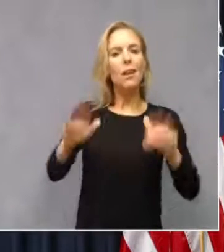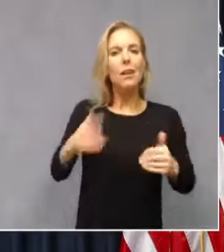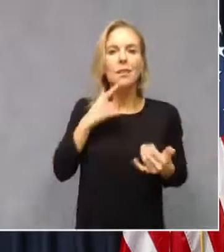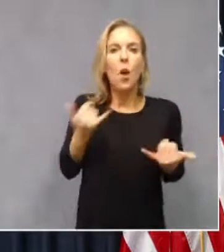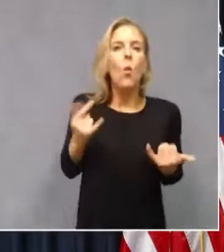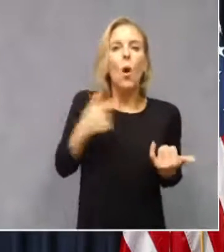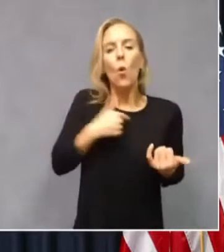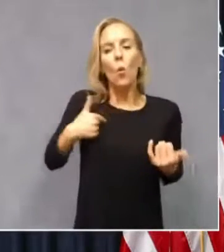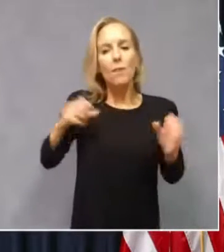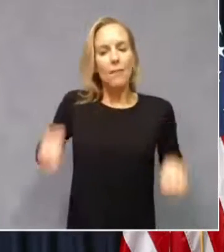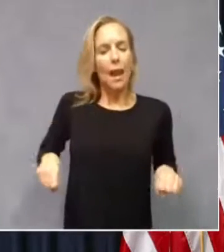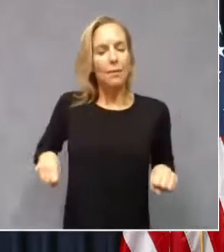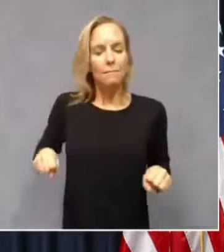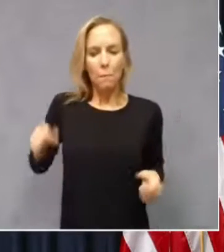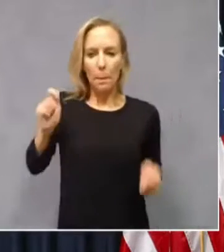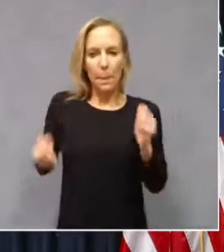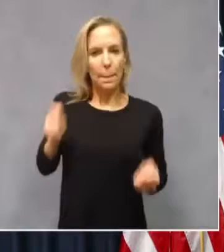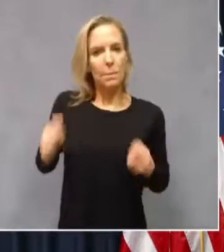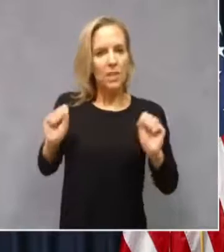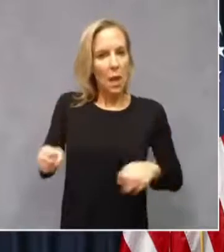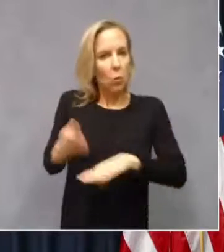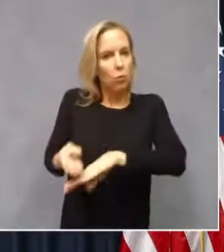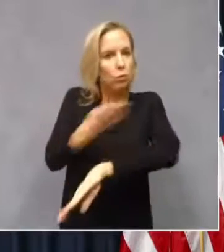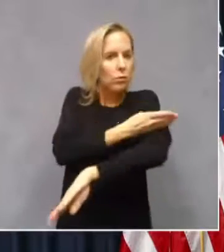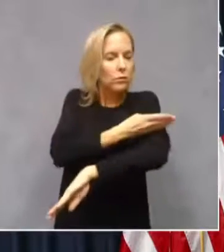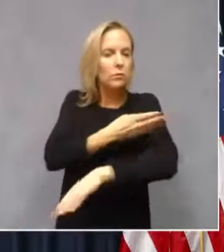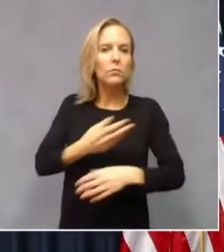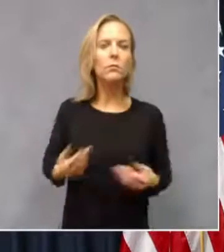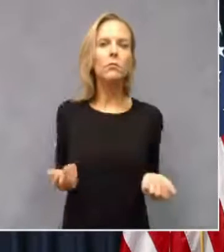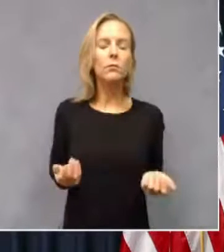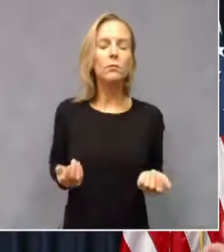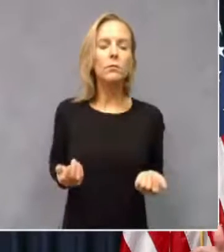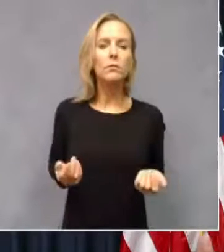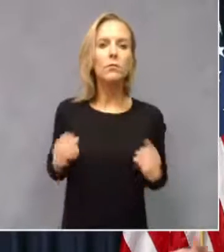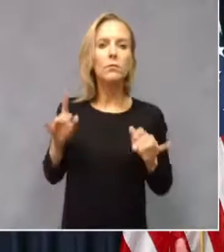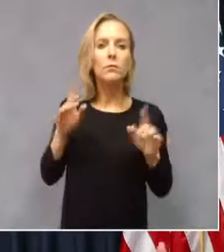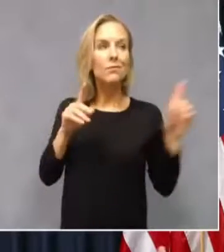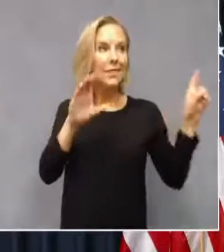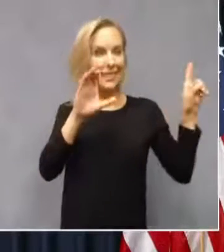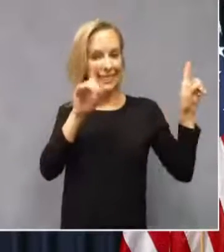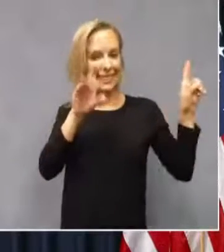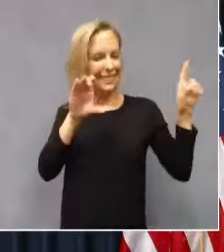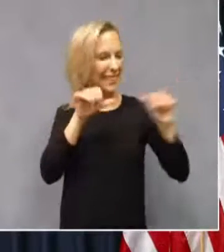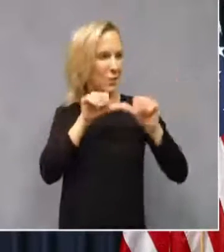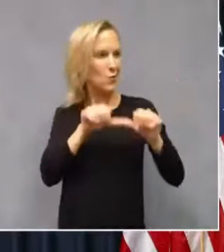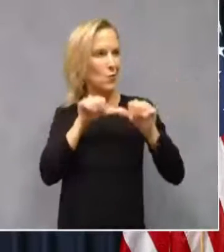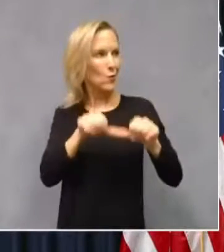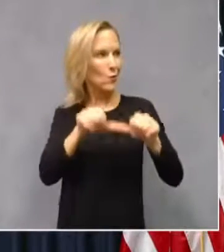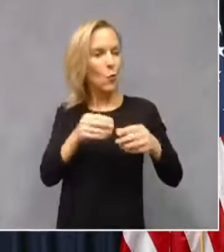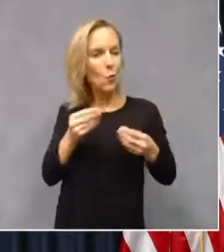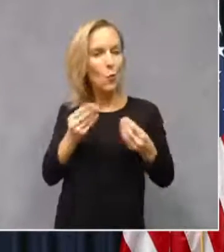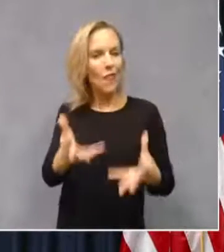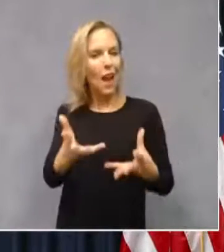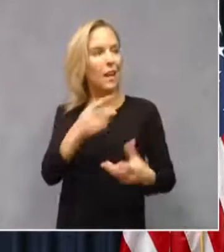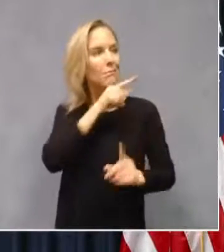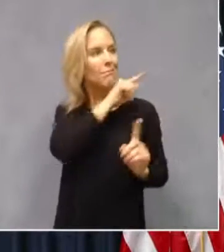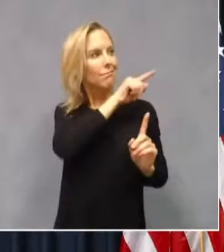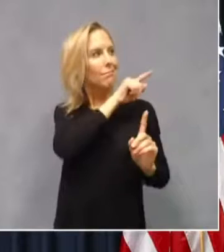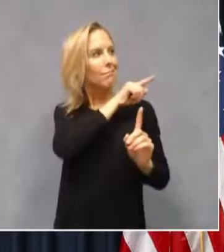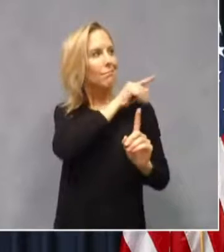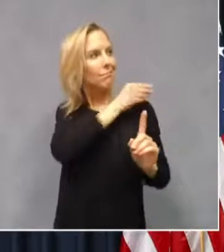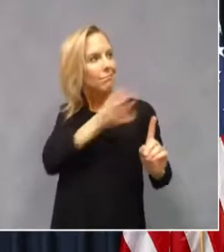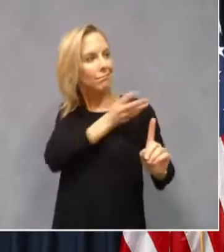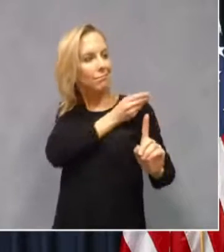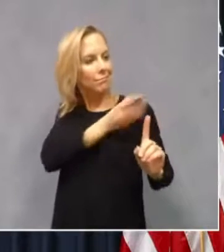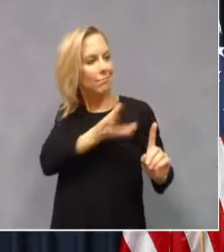things that we can do a little bit more? Look at even the CDC continues to provide new and additional insights